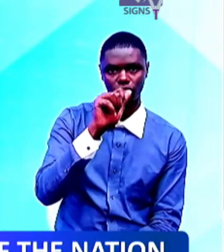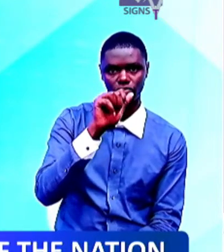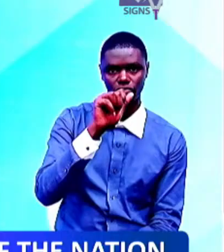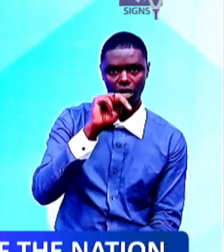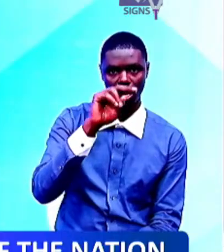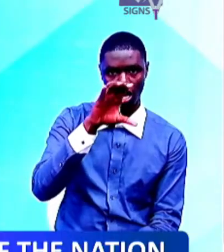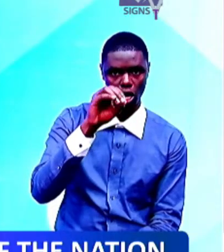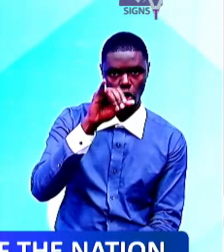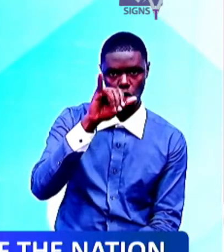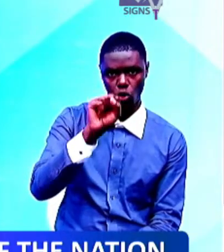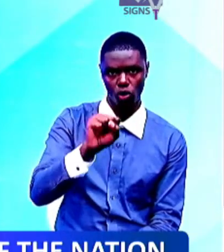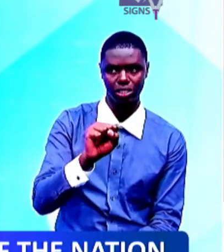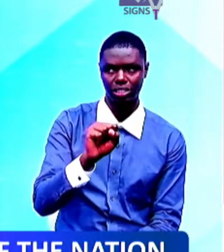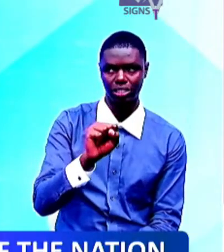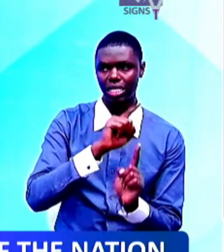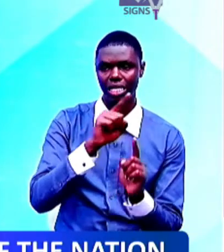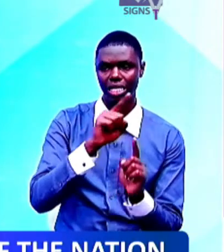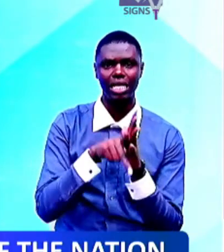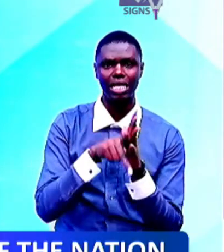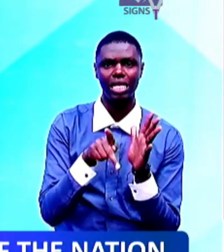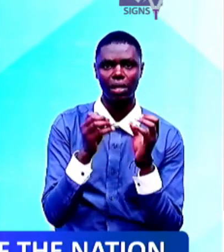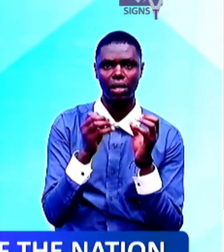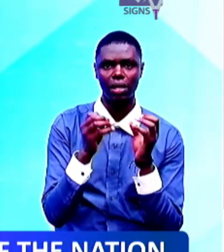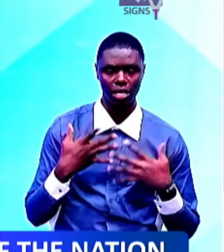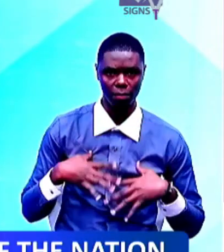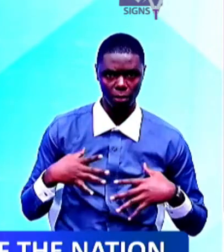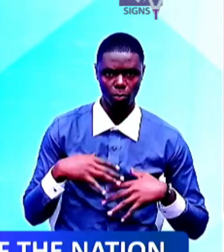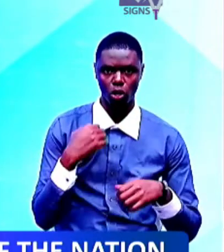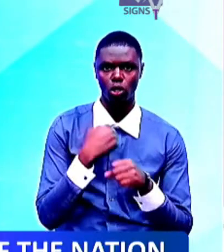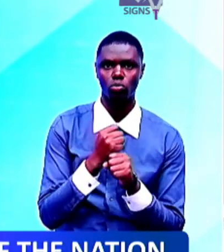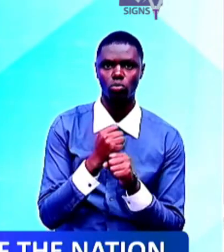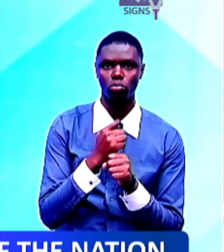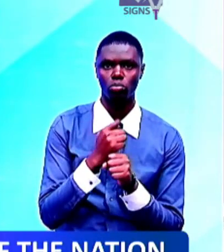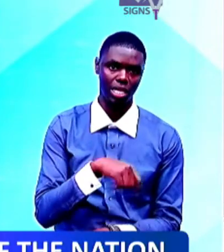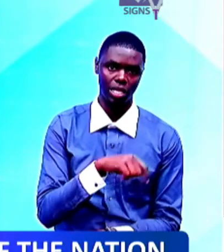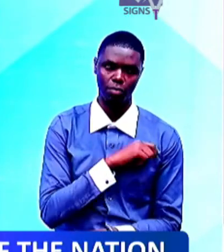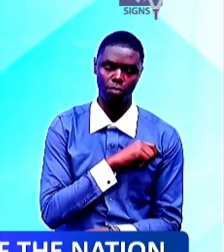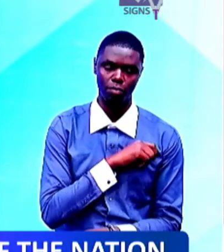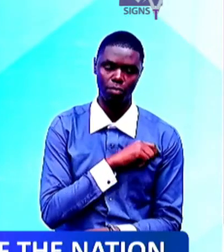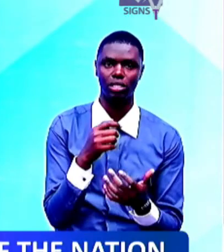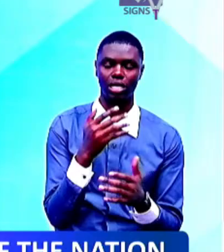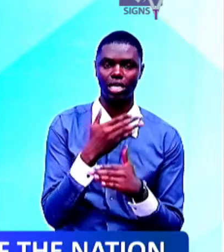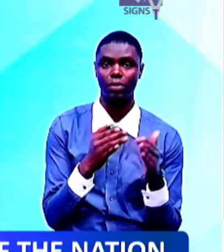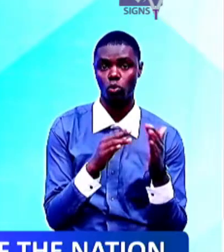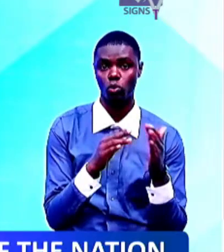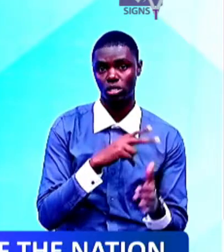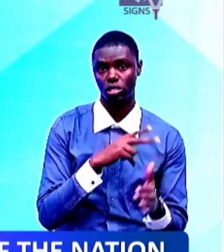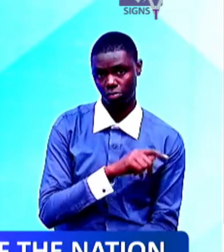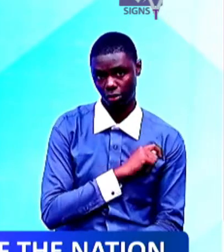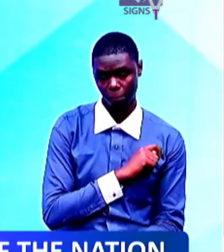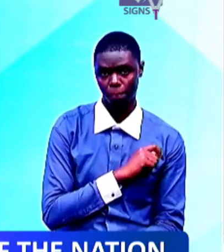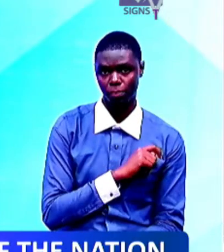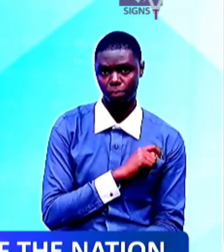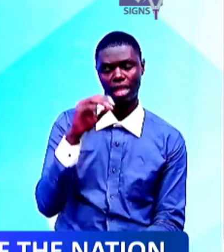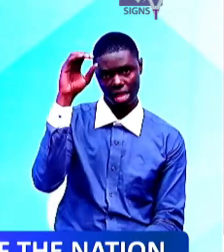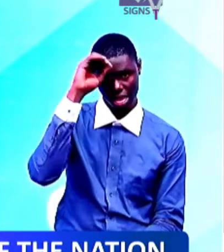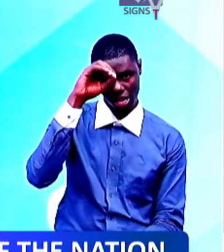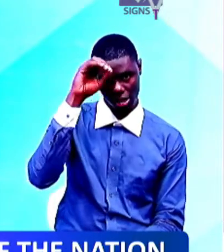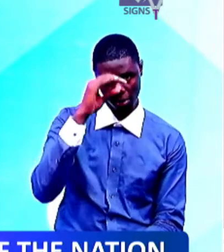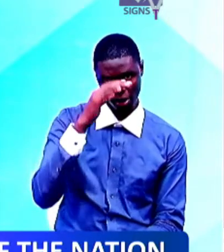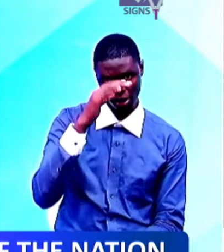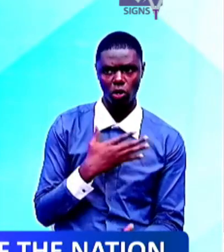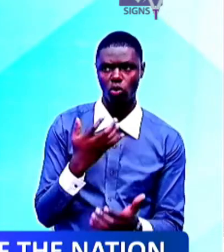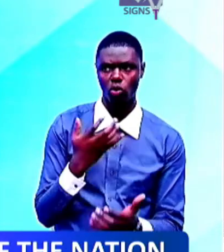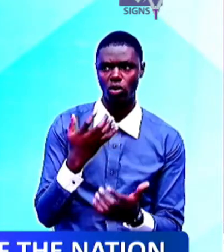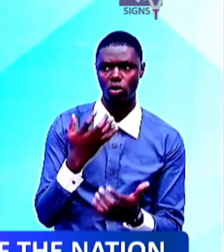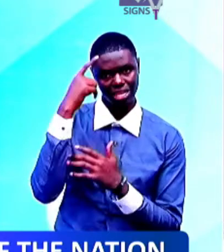that guy. He killed so many people to make sure that he built Spain to be where it is today. And therefore, in my opinion, the dream that we